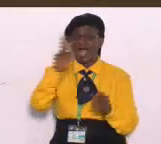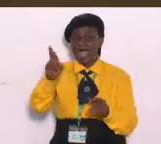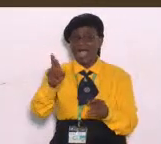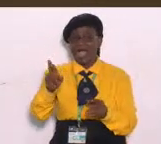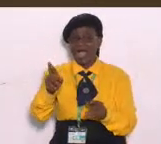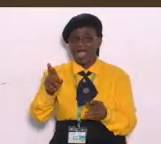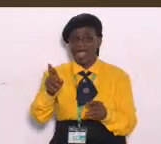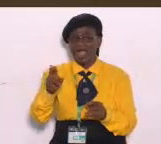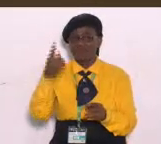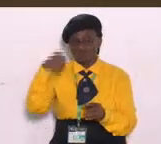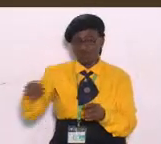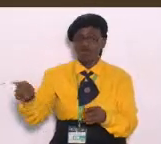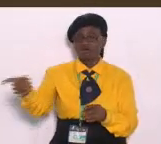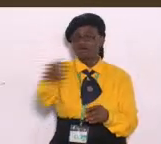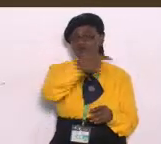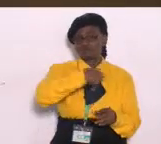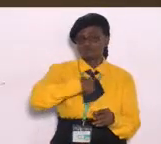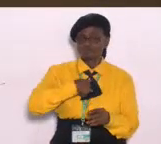are for you.